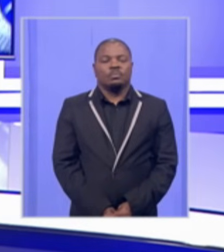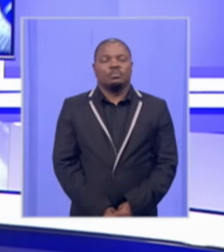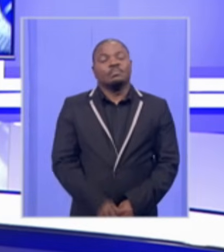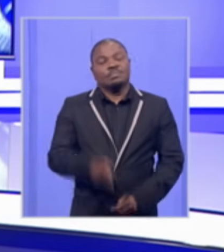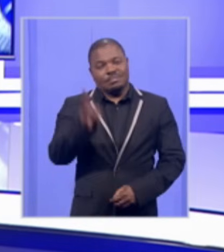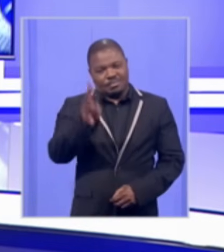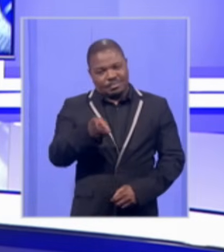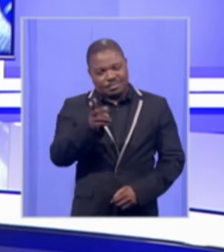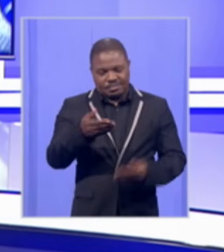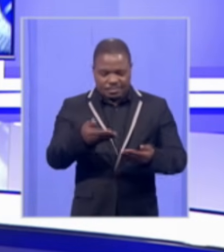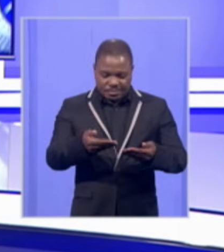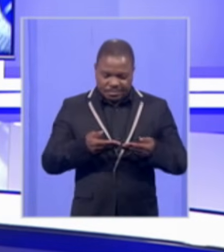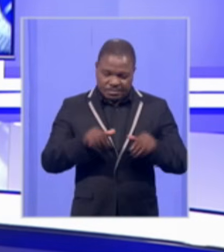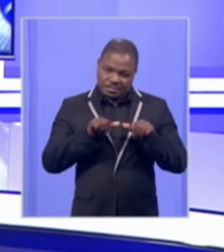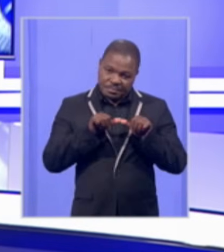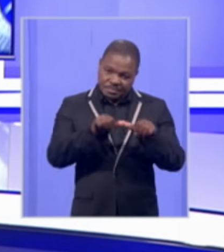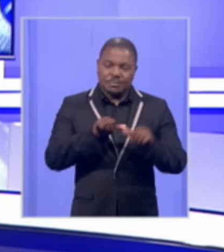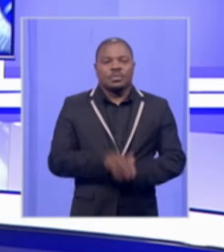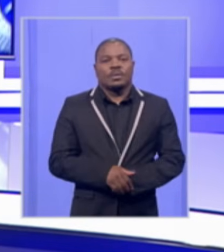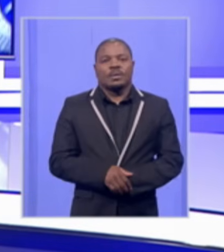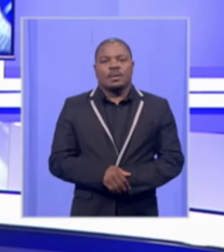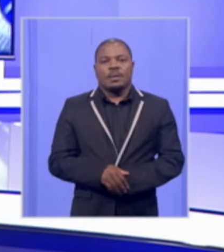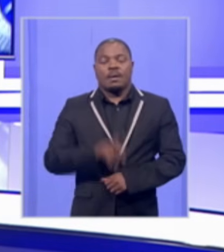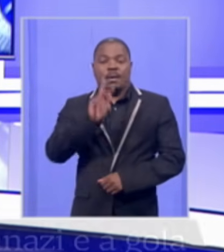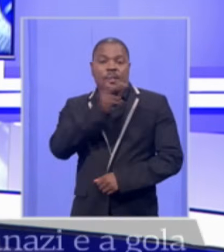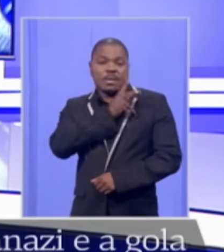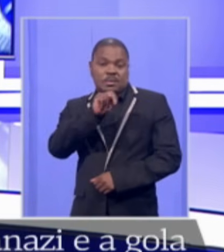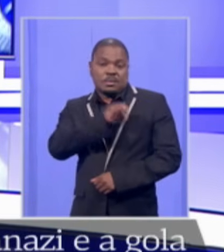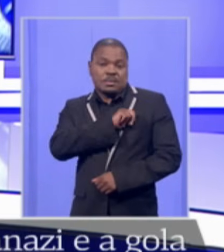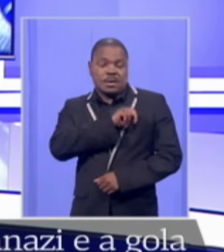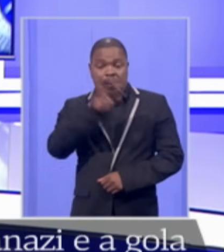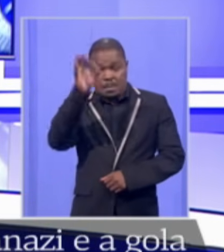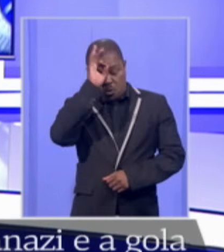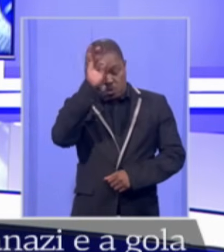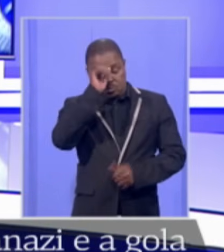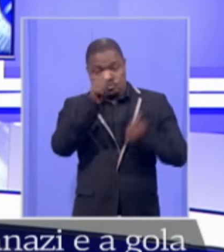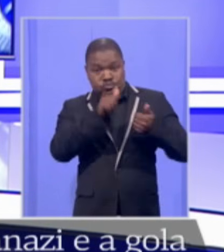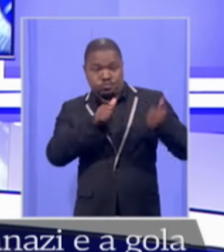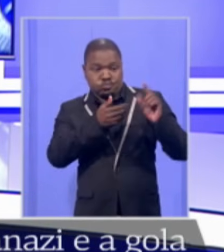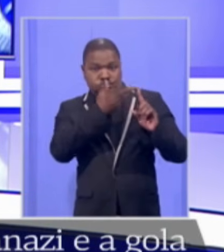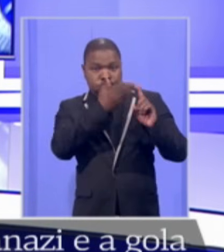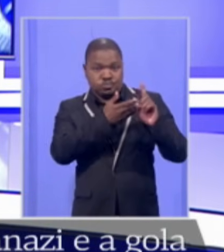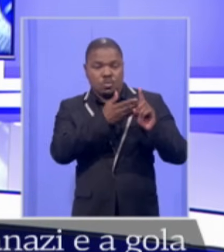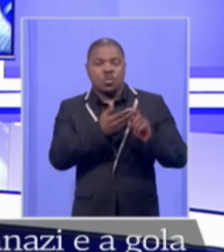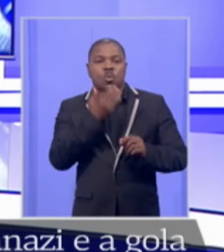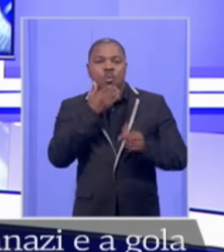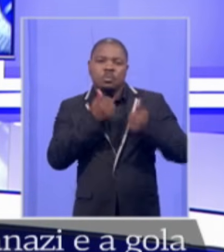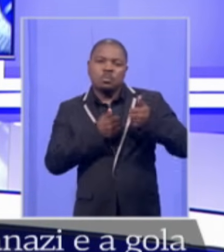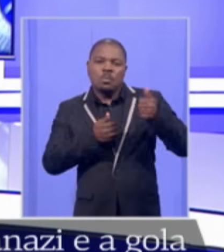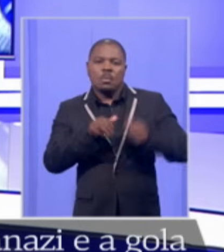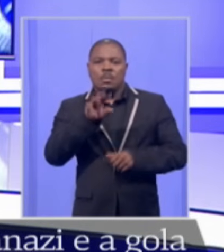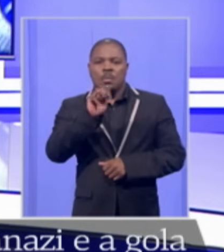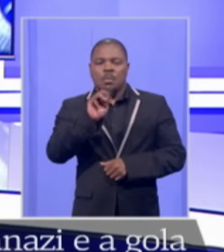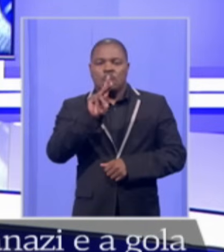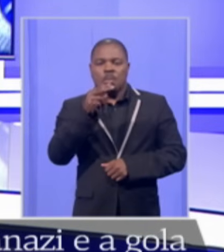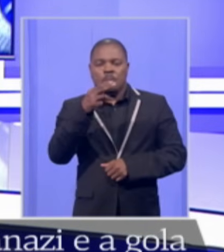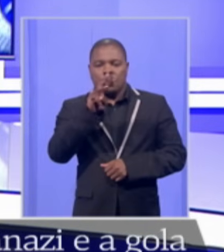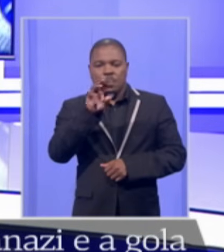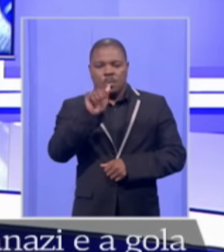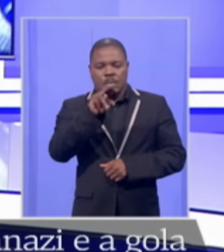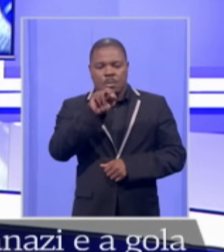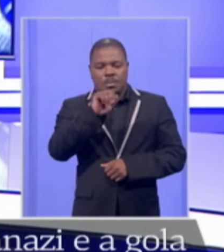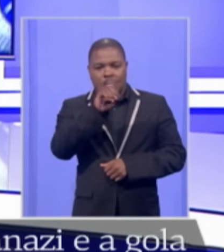Mothoetso re santse re le mmogo. Mokomishenara wa mapodisi kwa KwaZulu-Natal Lieutenant General Nhlanhla Mkhwanazi o tswelela go